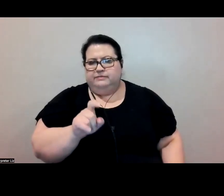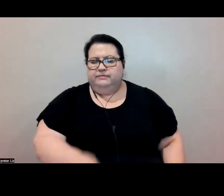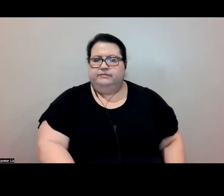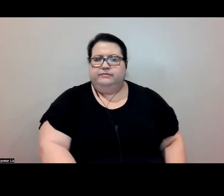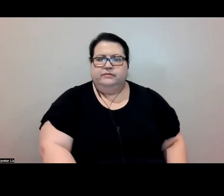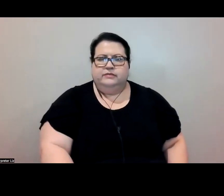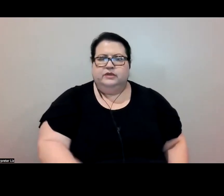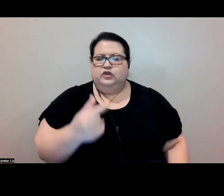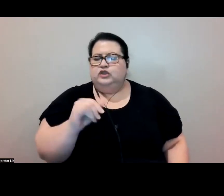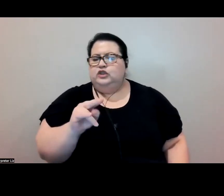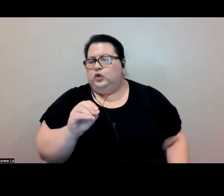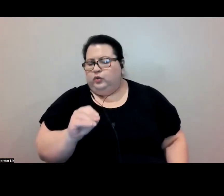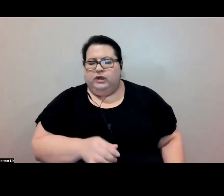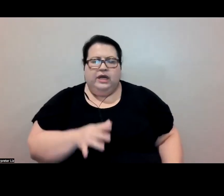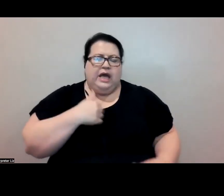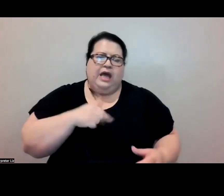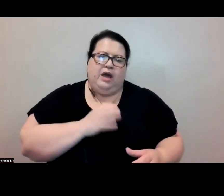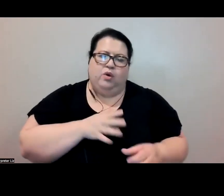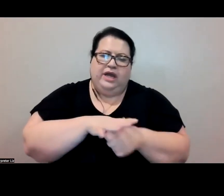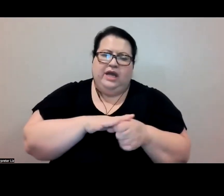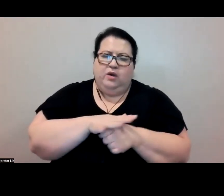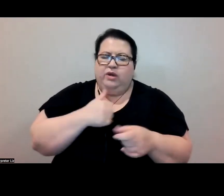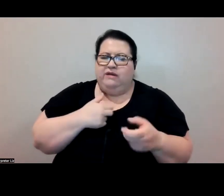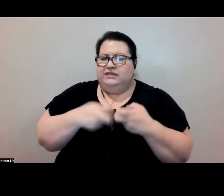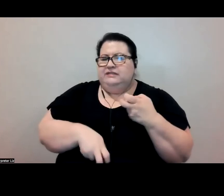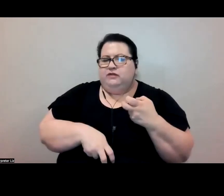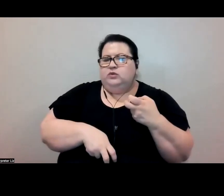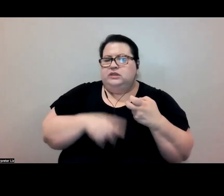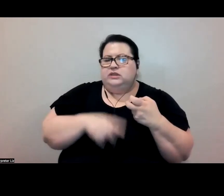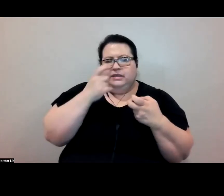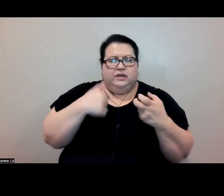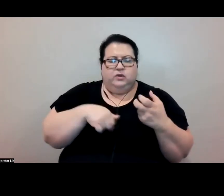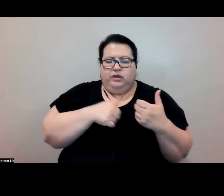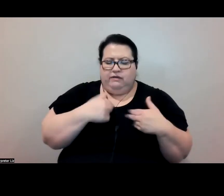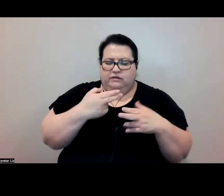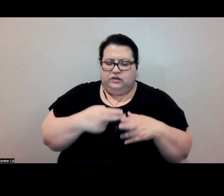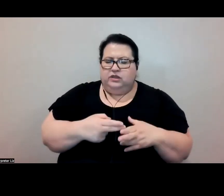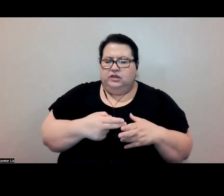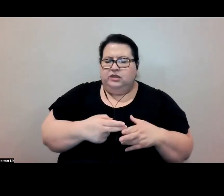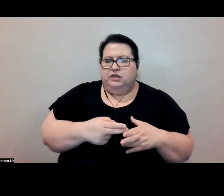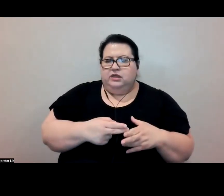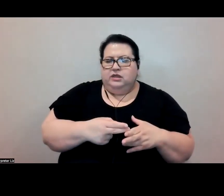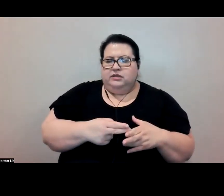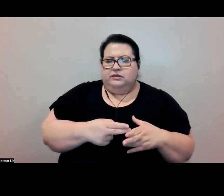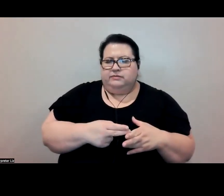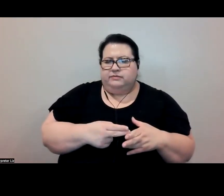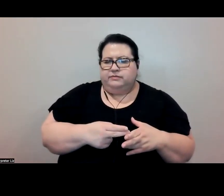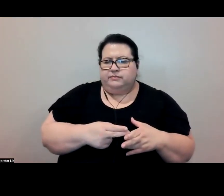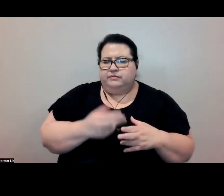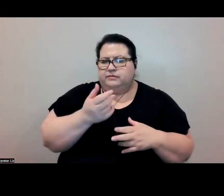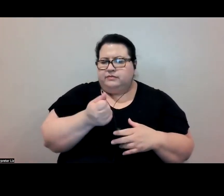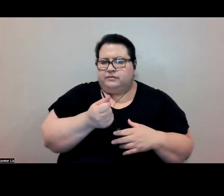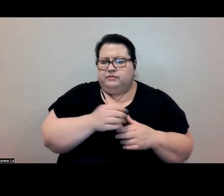You know, in our region, we have a little bit difficult there, because we have what's called a SCEC, which has,